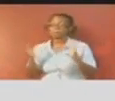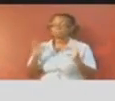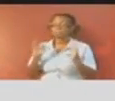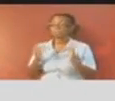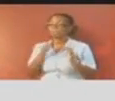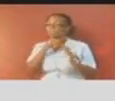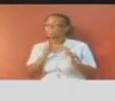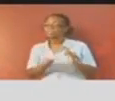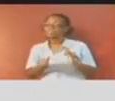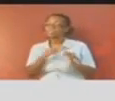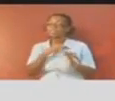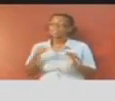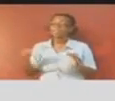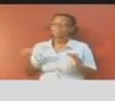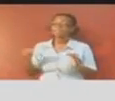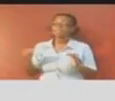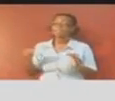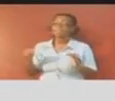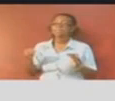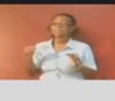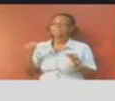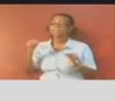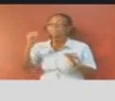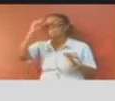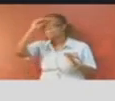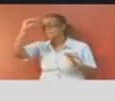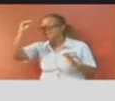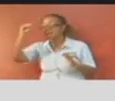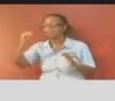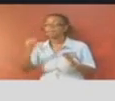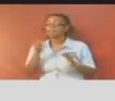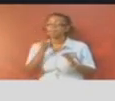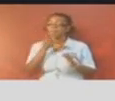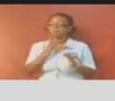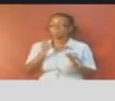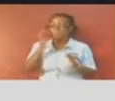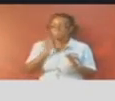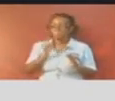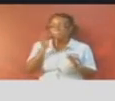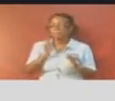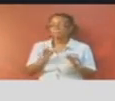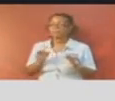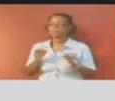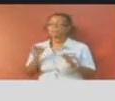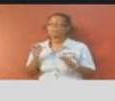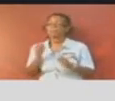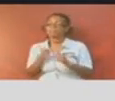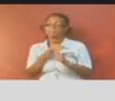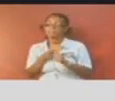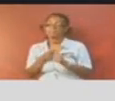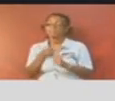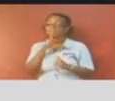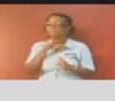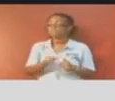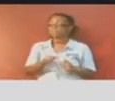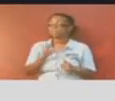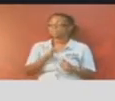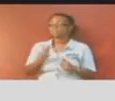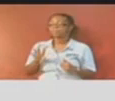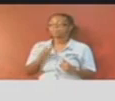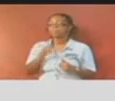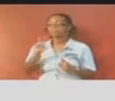pandemic, with the majority of the cases being in that moving working age group 25 to 49, and a